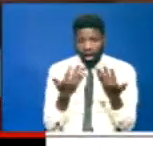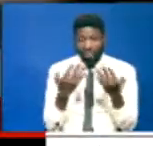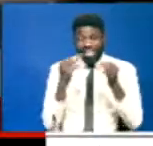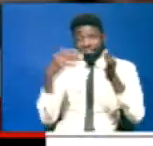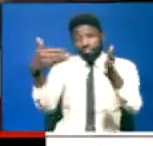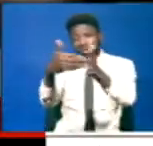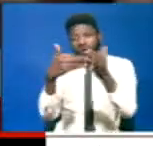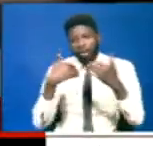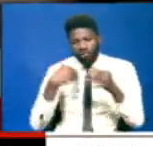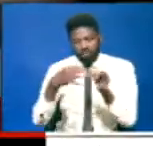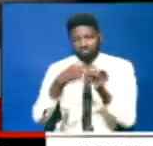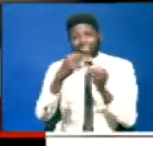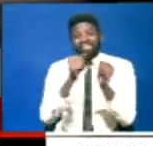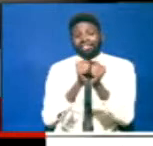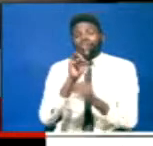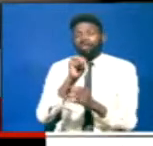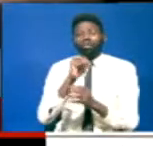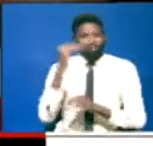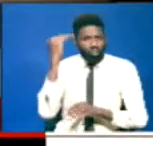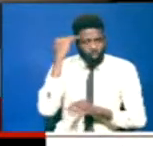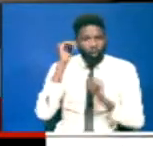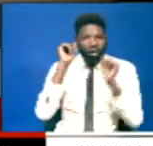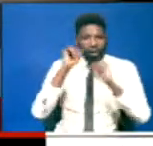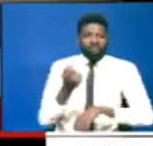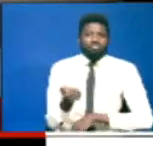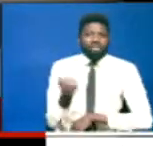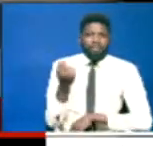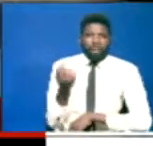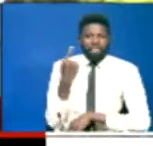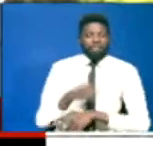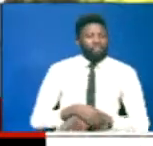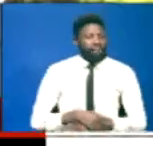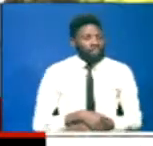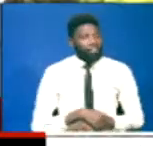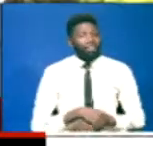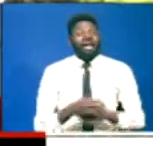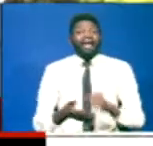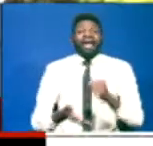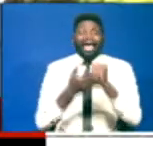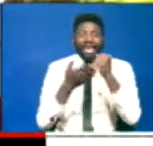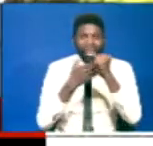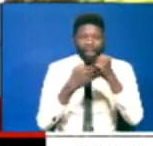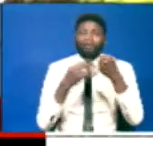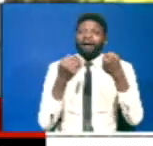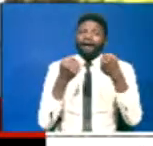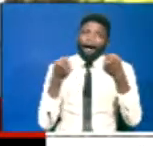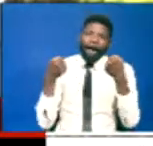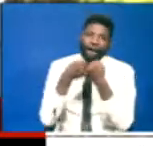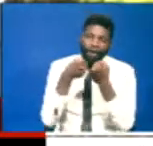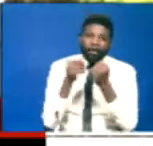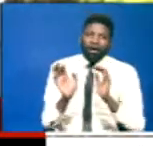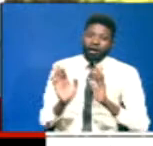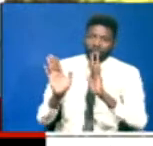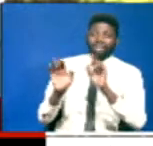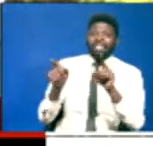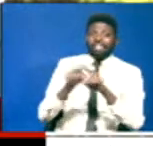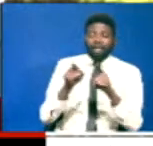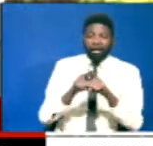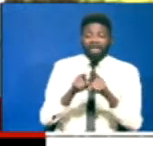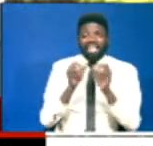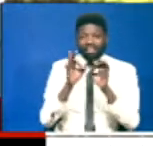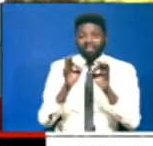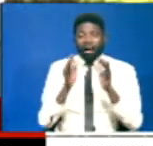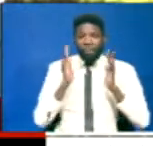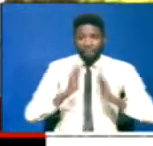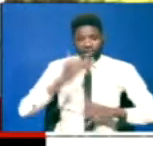a 10-meter range. To avoid accidents, to alert people if a person is in front